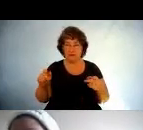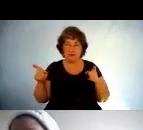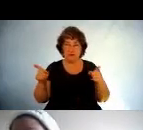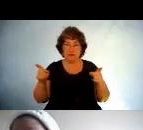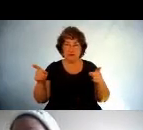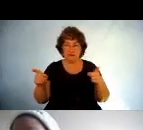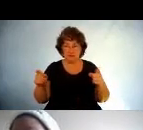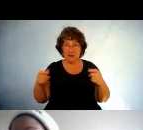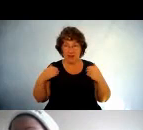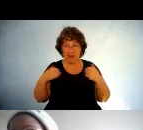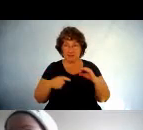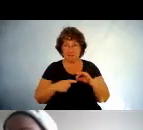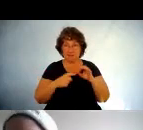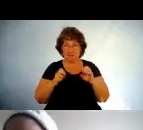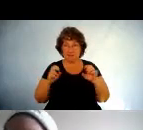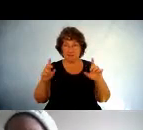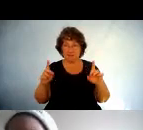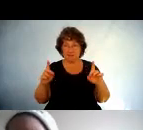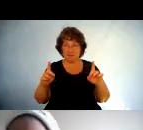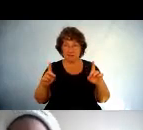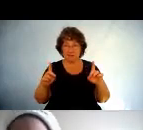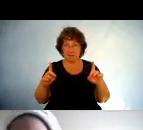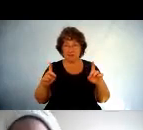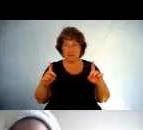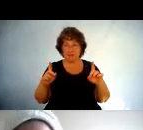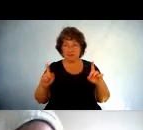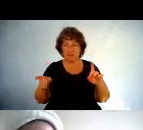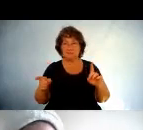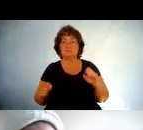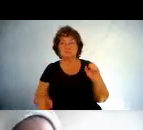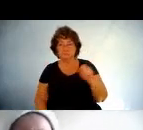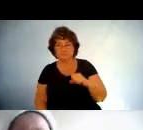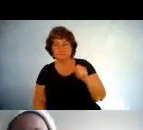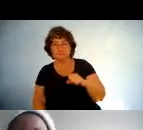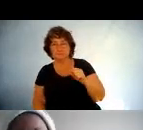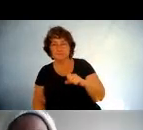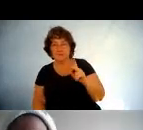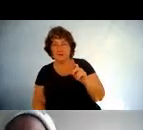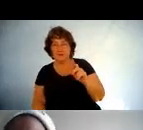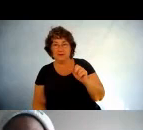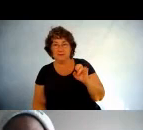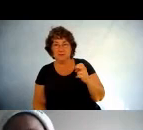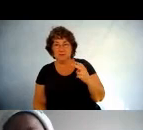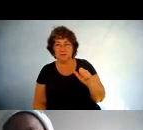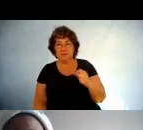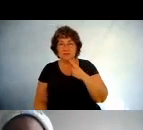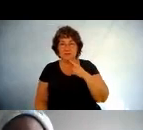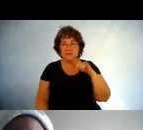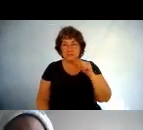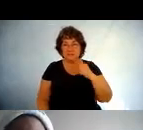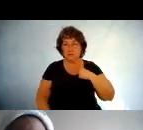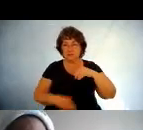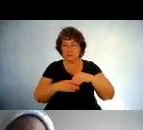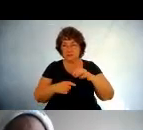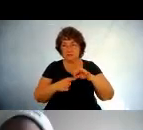that experience? Yes, I was in special education. It was in